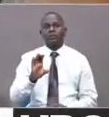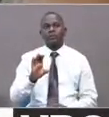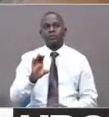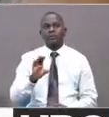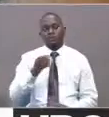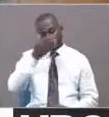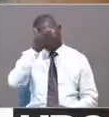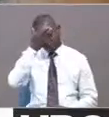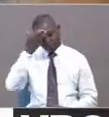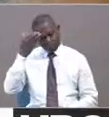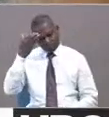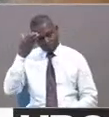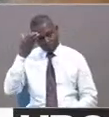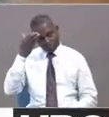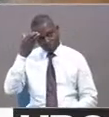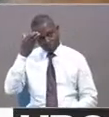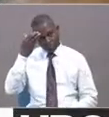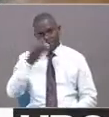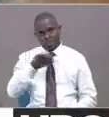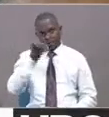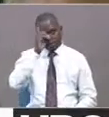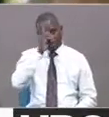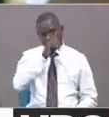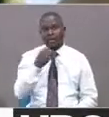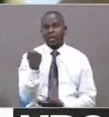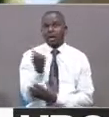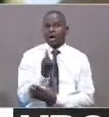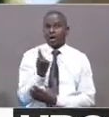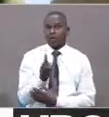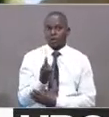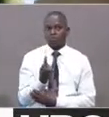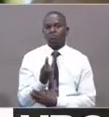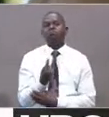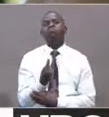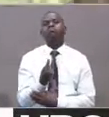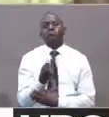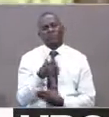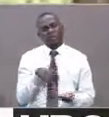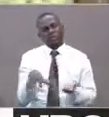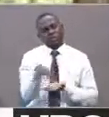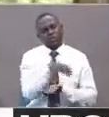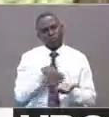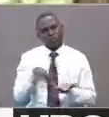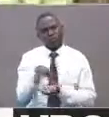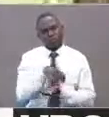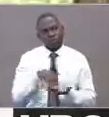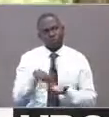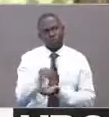forgot about Kabaka. We never belonged to Kabaka Yeka. Kabaka Yeka was just especially confused.